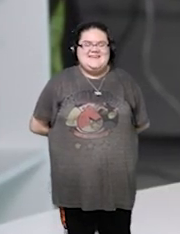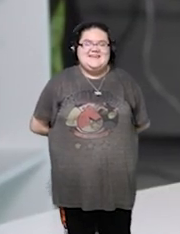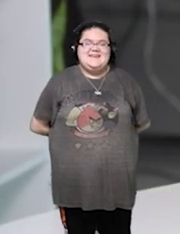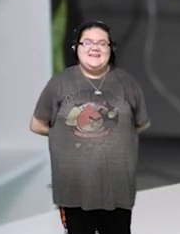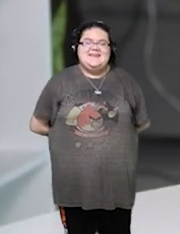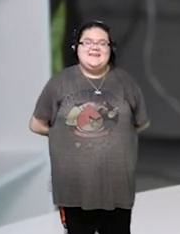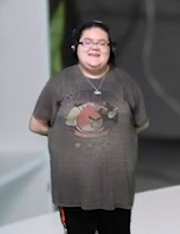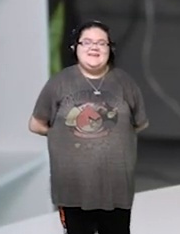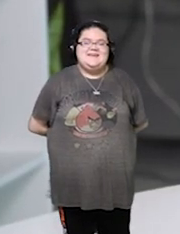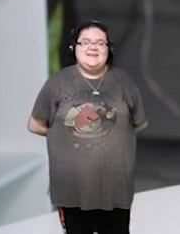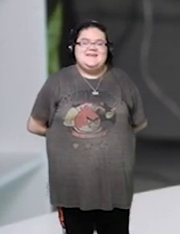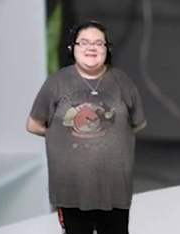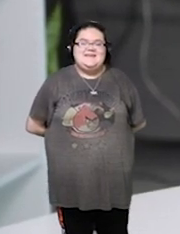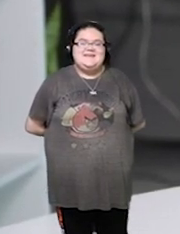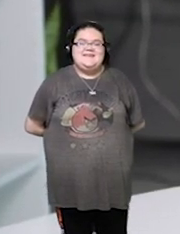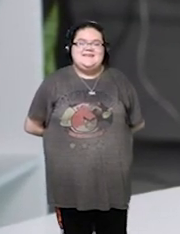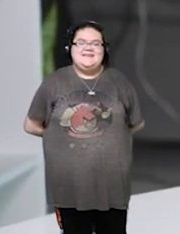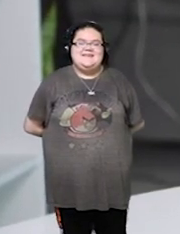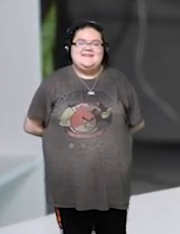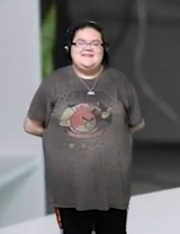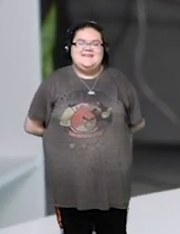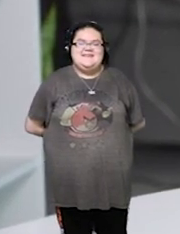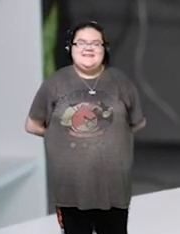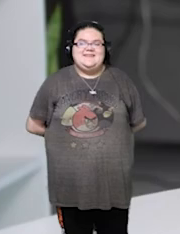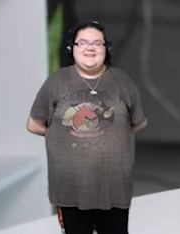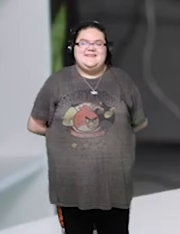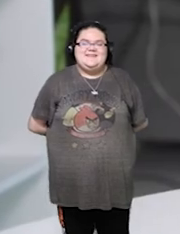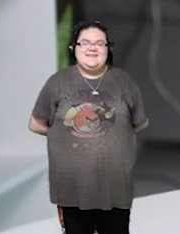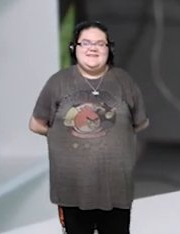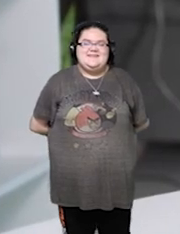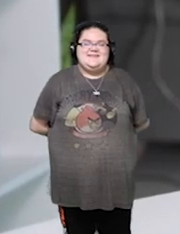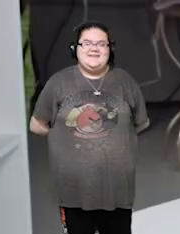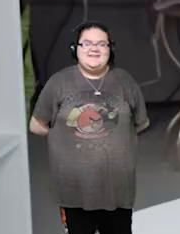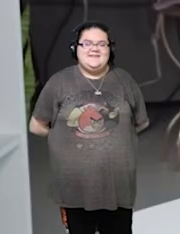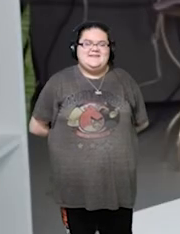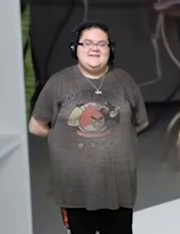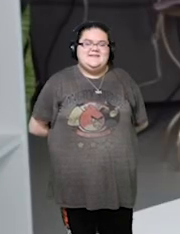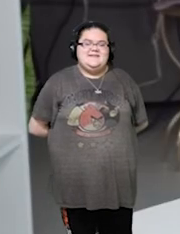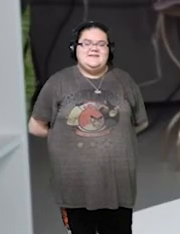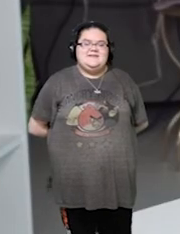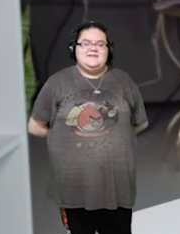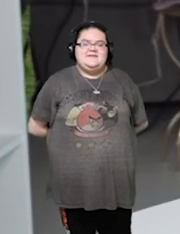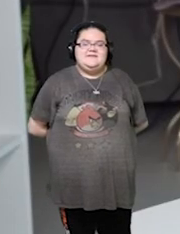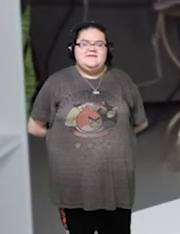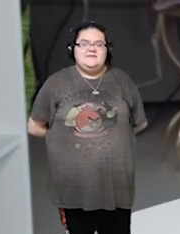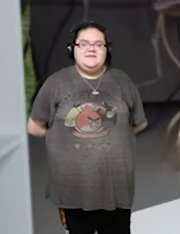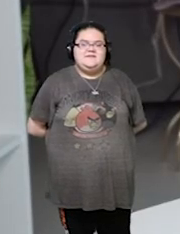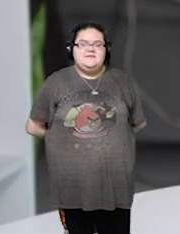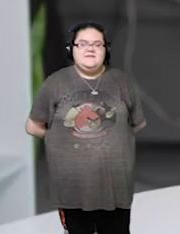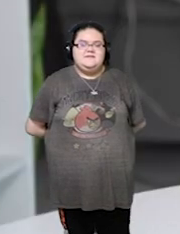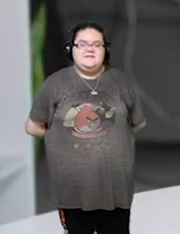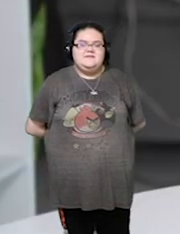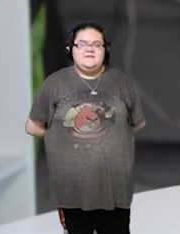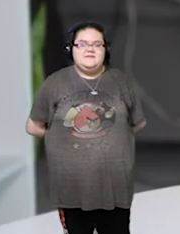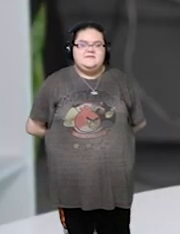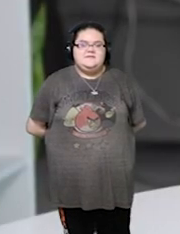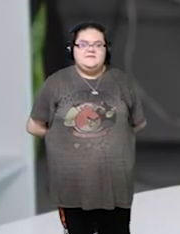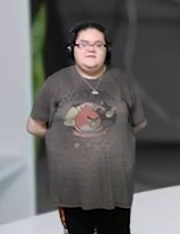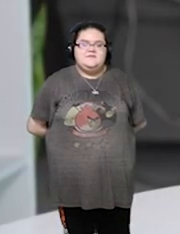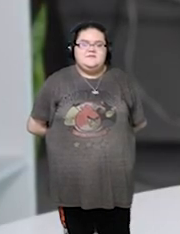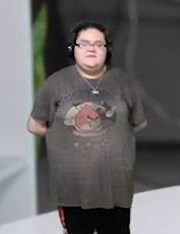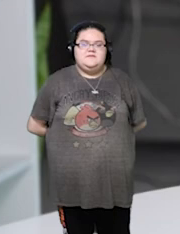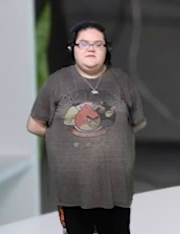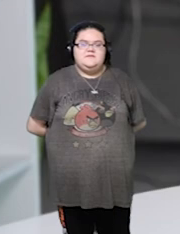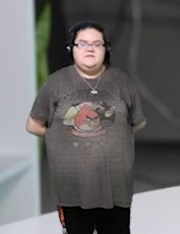Ford. Harrison. Why are you laughing? Josh, I can't reveal my secrets. This one has a seconds count hand, which I feel like might be